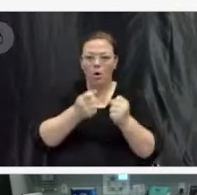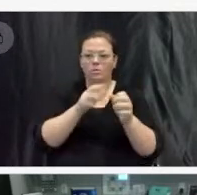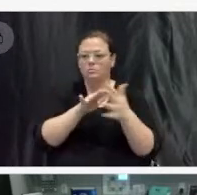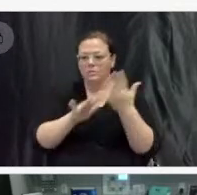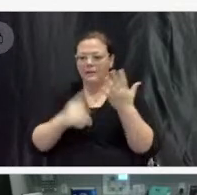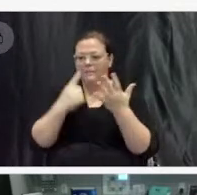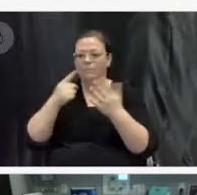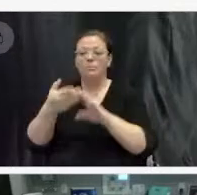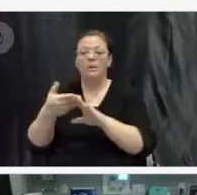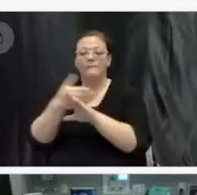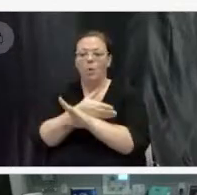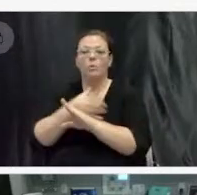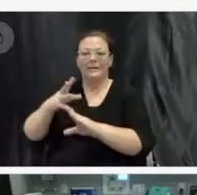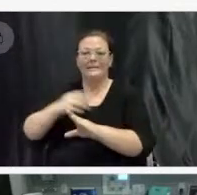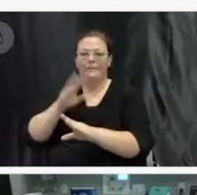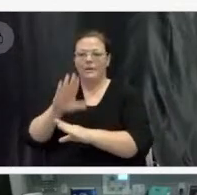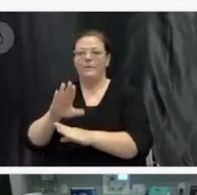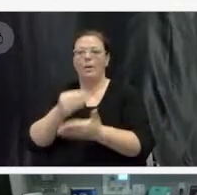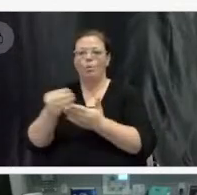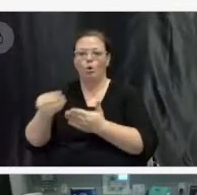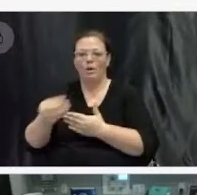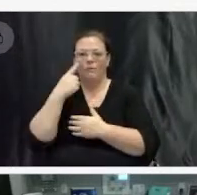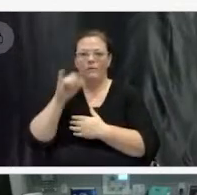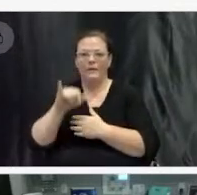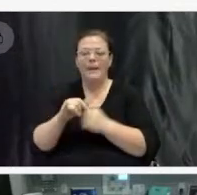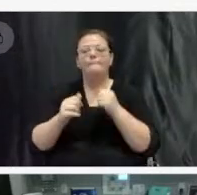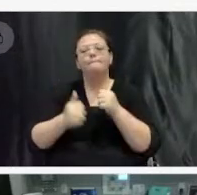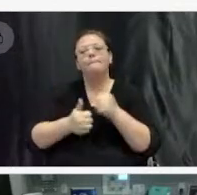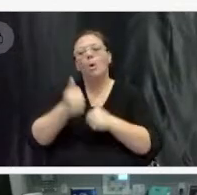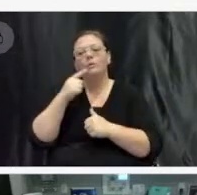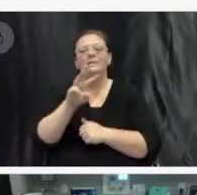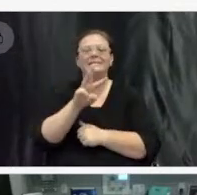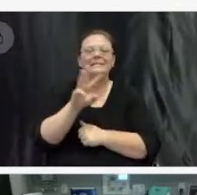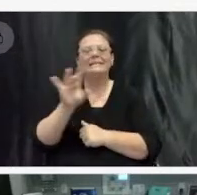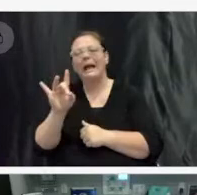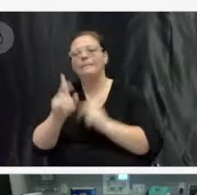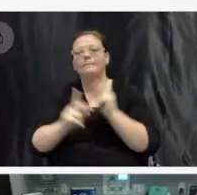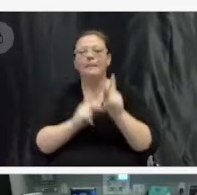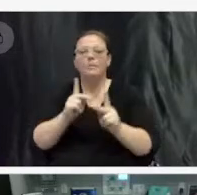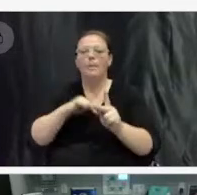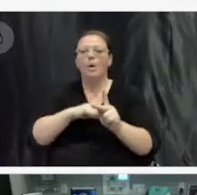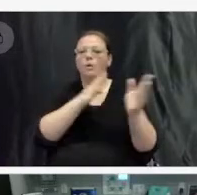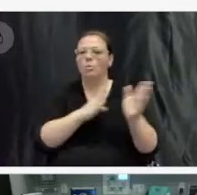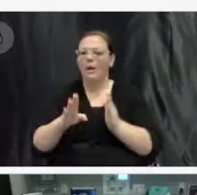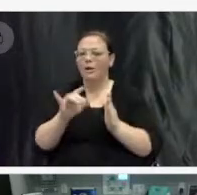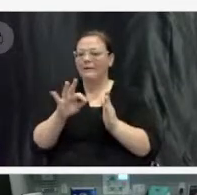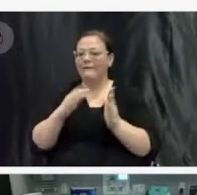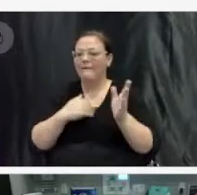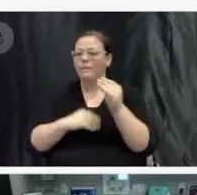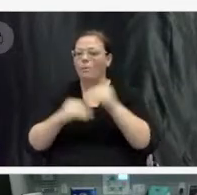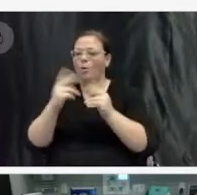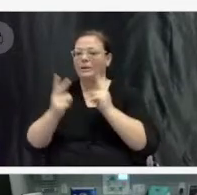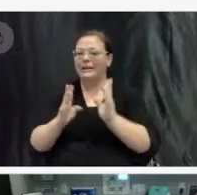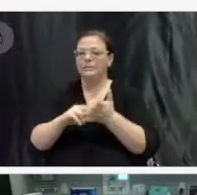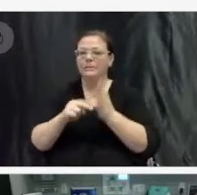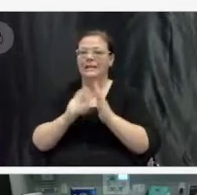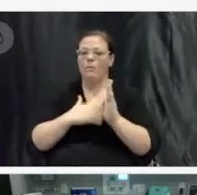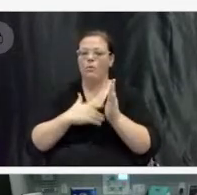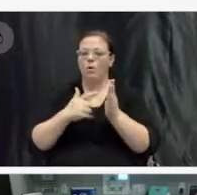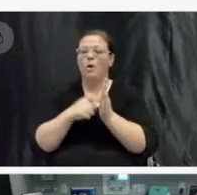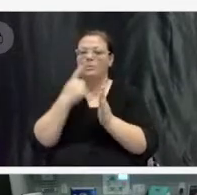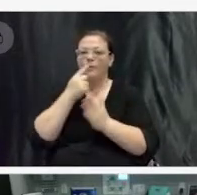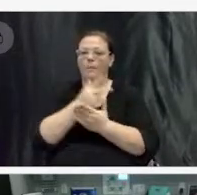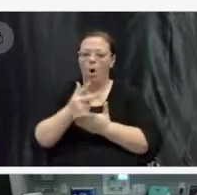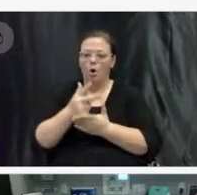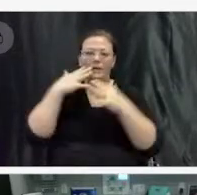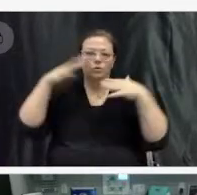accepted. Most of our bookings are for 6 to 8 people. However, we are prepared to ensure if there are more guests that it meets our requirements for parking,